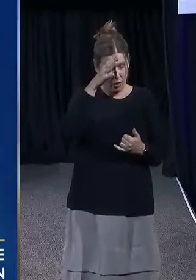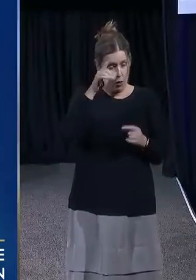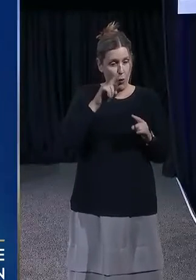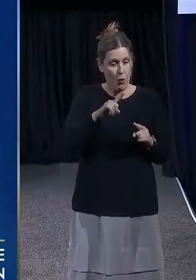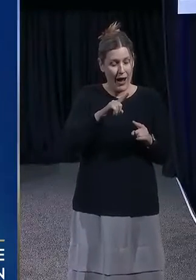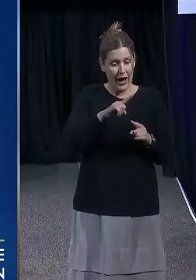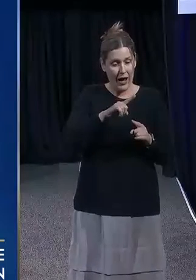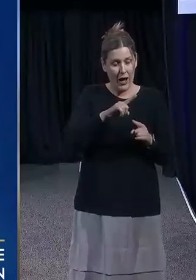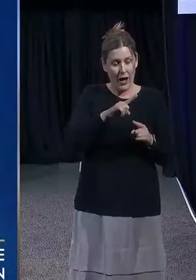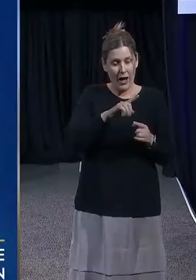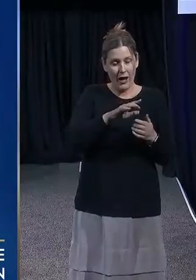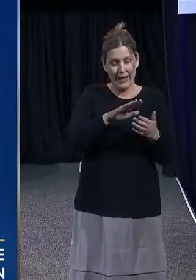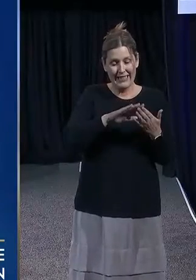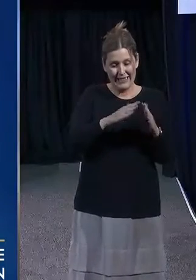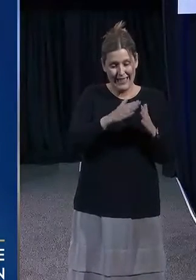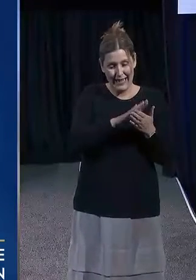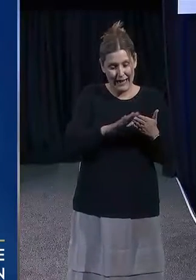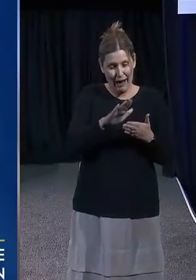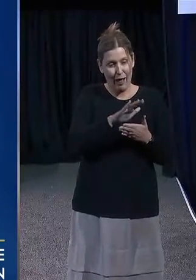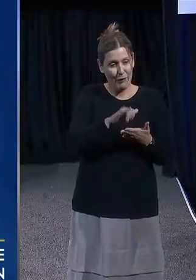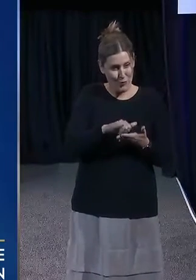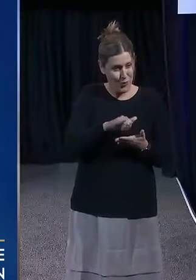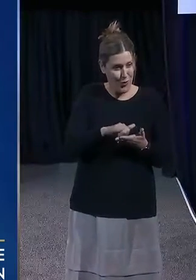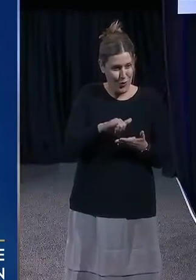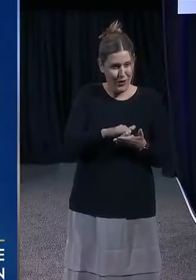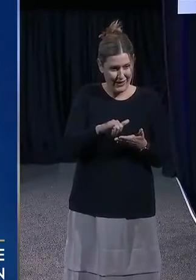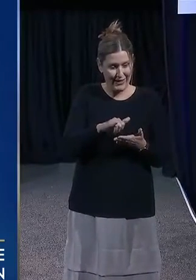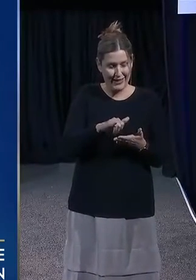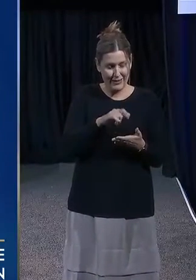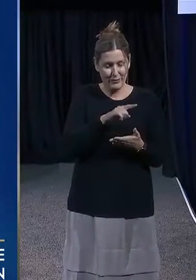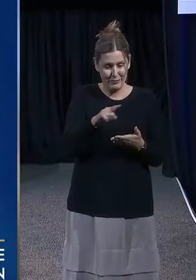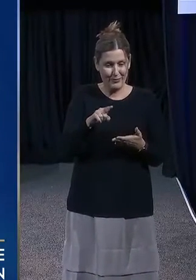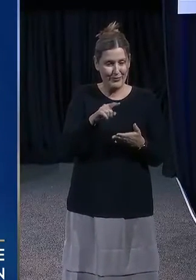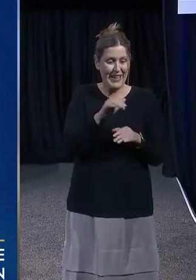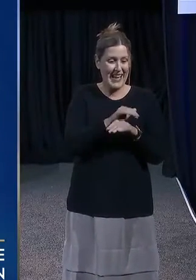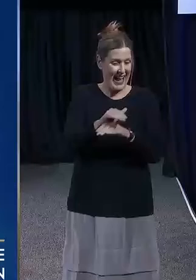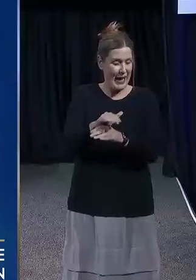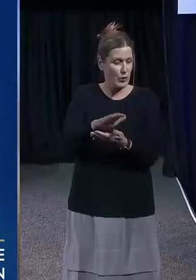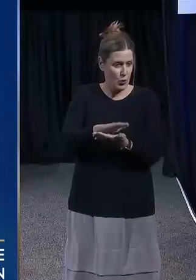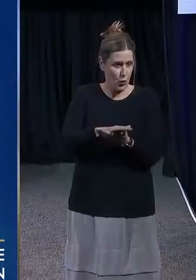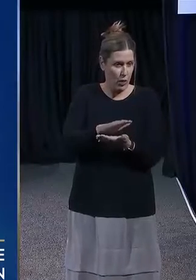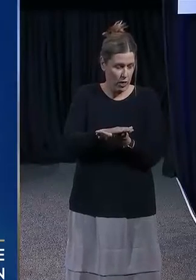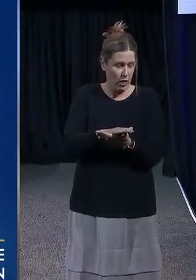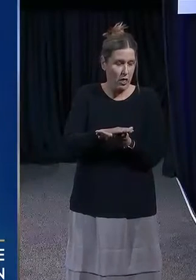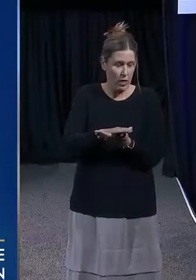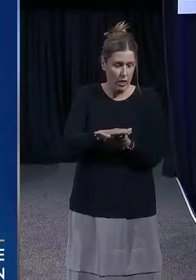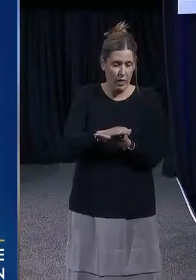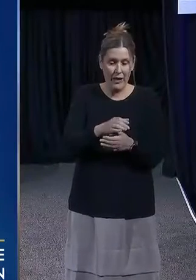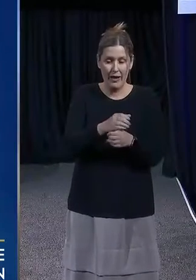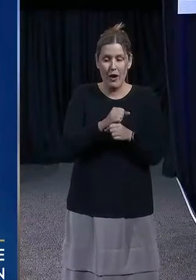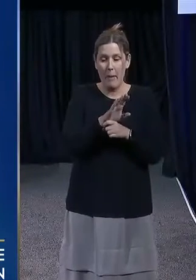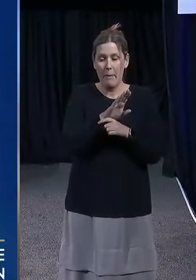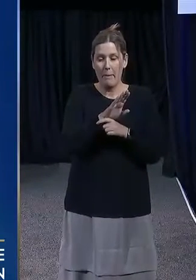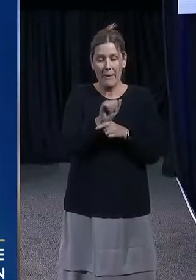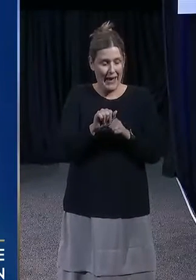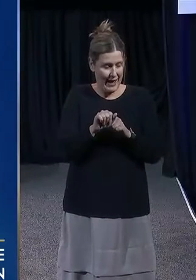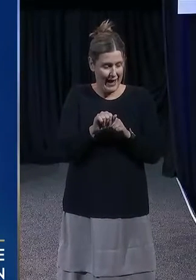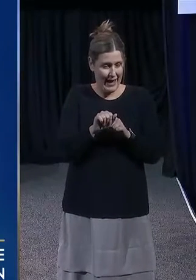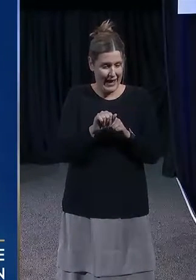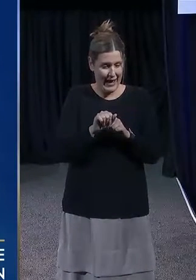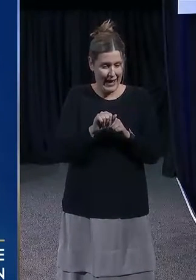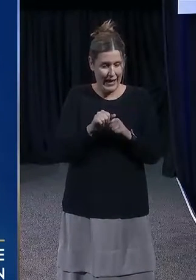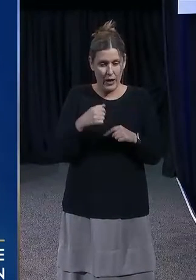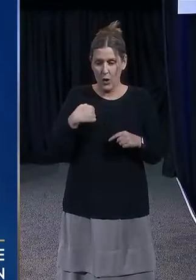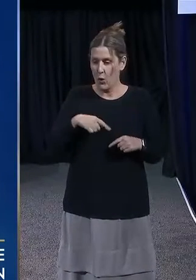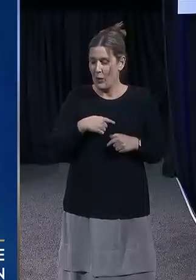night, City College of New York, for anybody who's from New York City. City College of New York, got his BA, and we lived in the